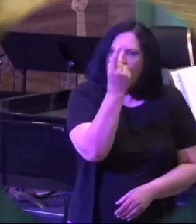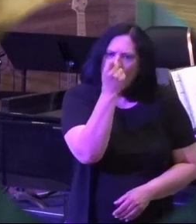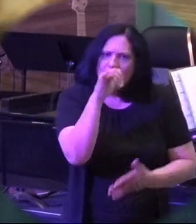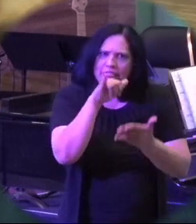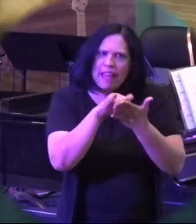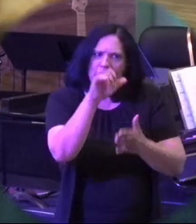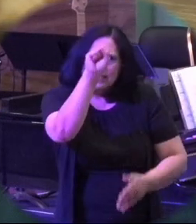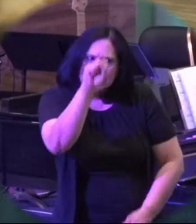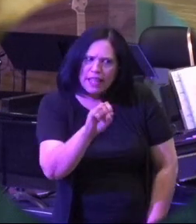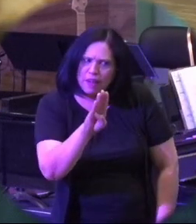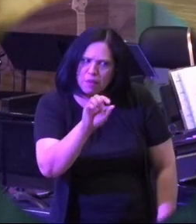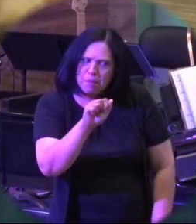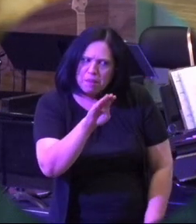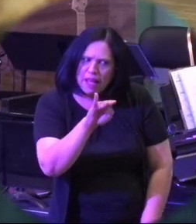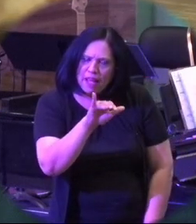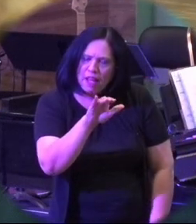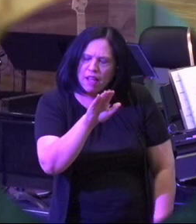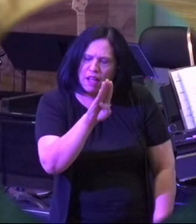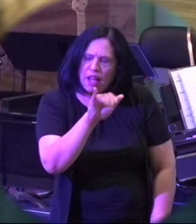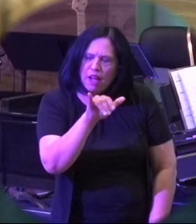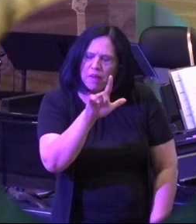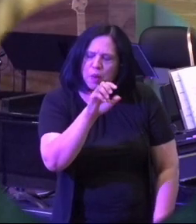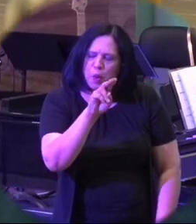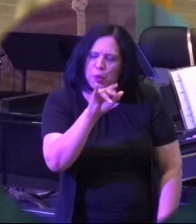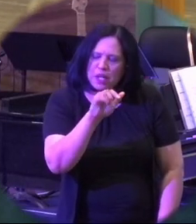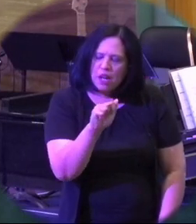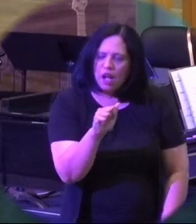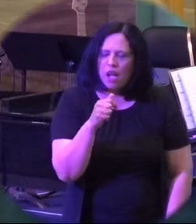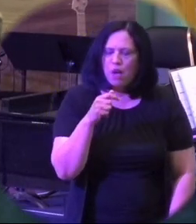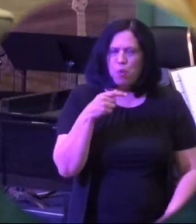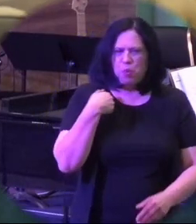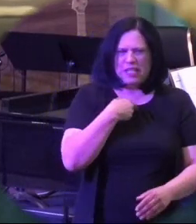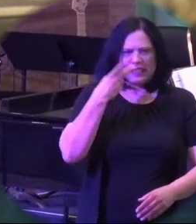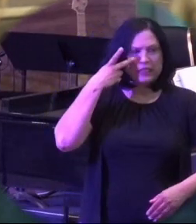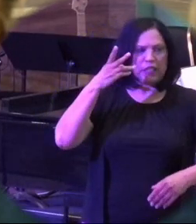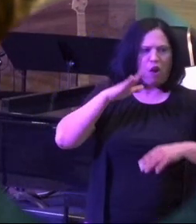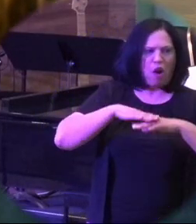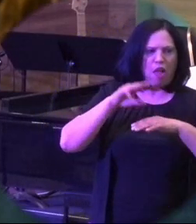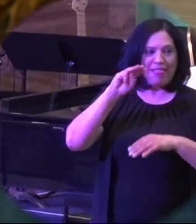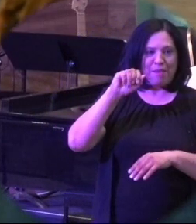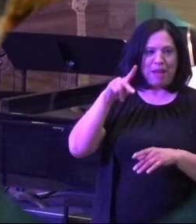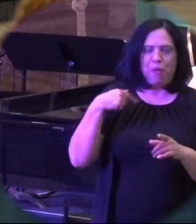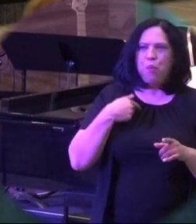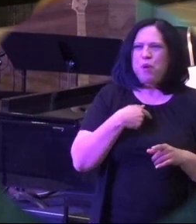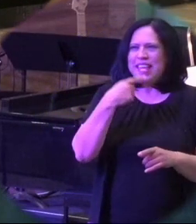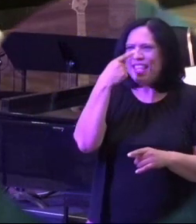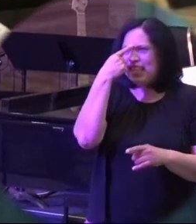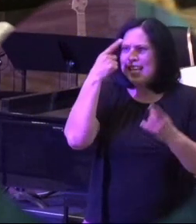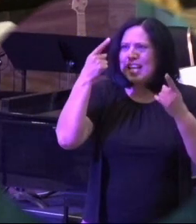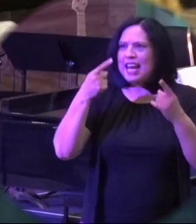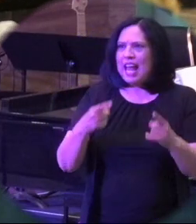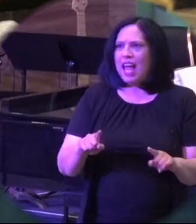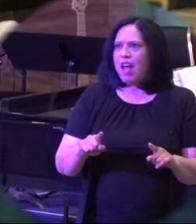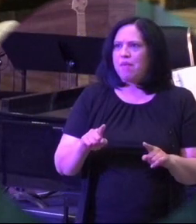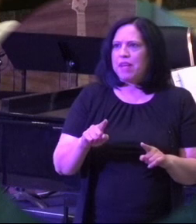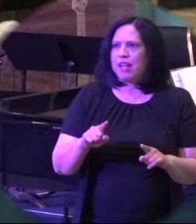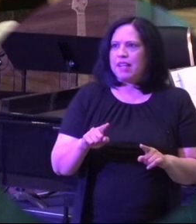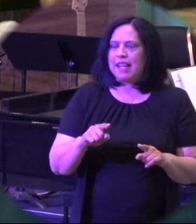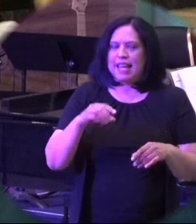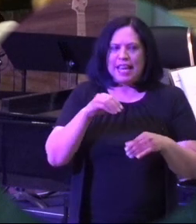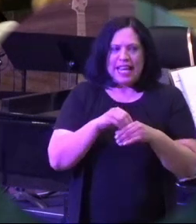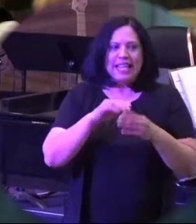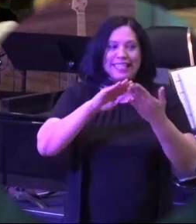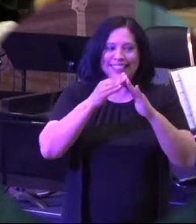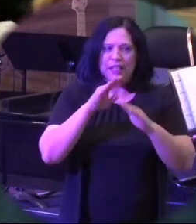as we see on the map. We think that the Tower of Babel happened in this ancient map where the city of Babylon